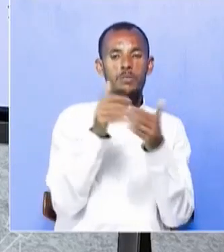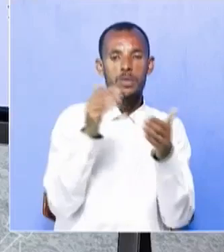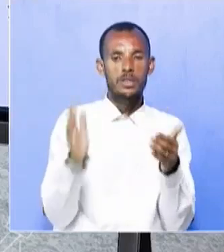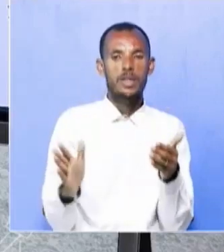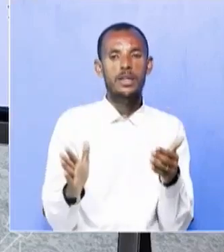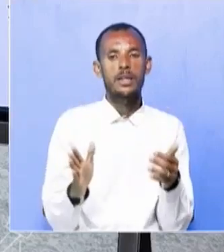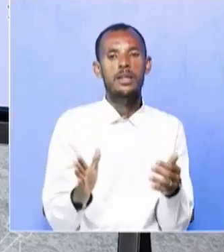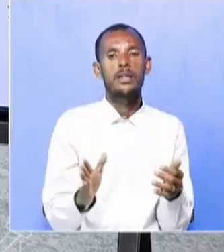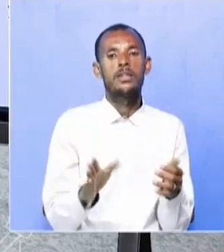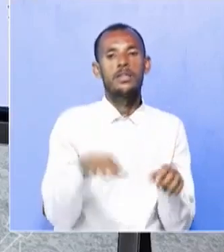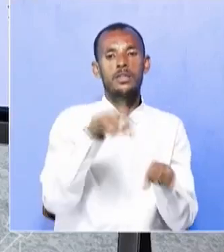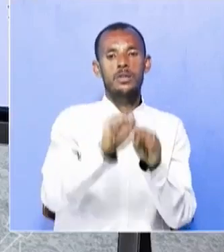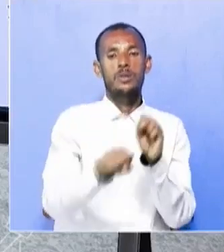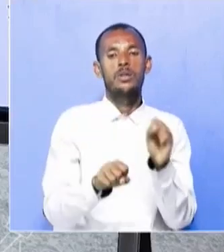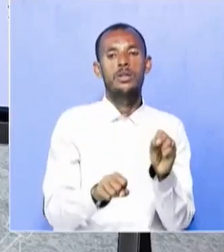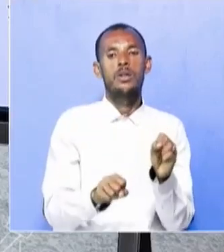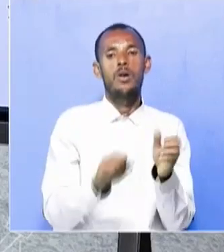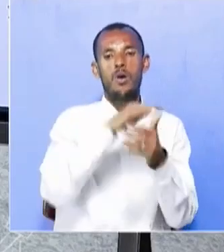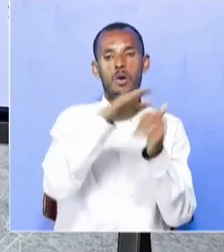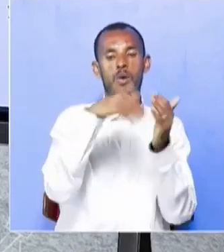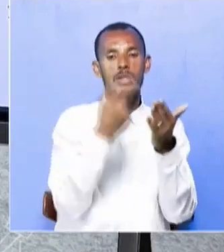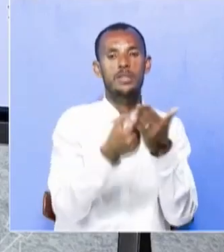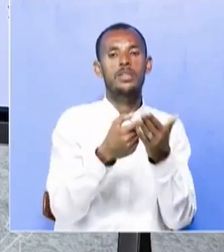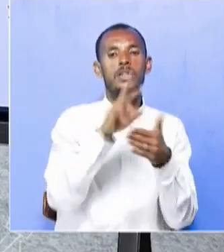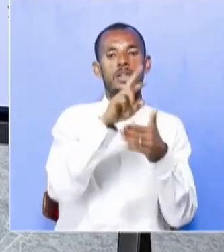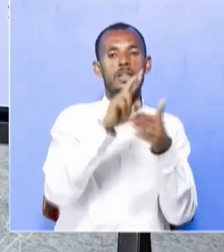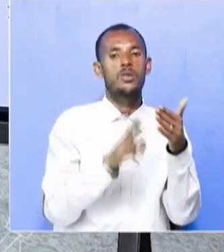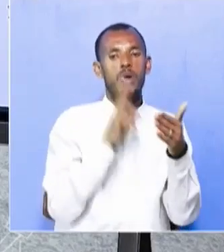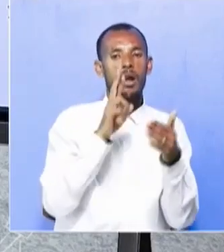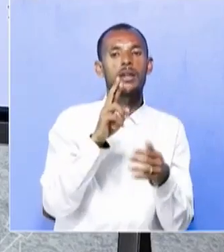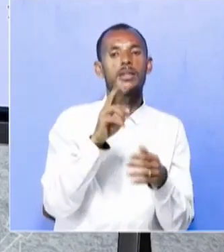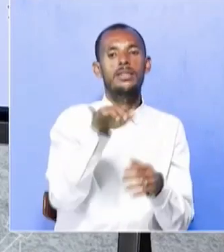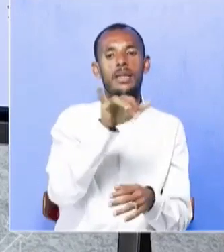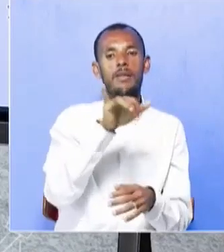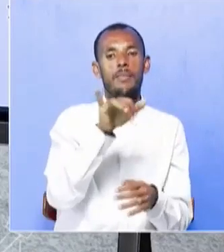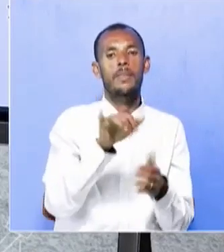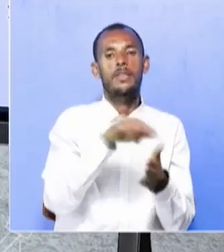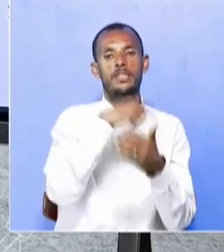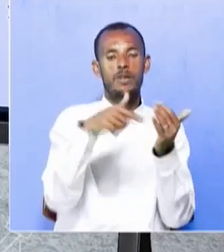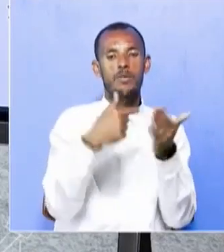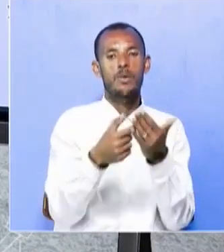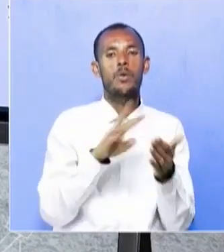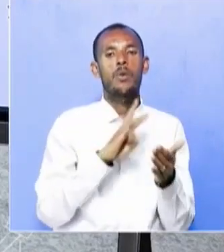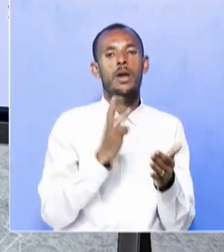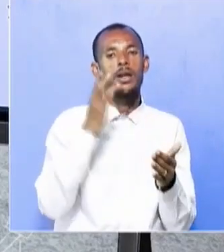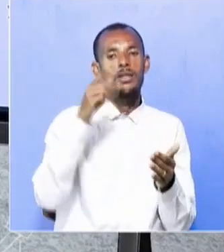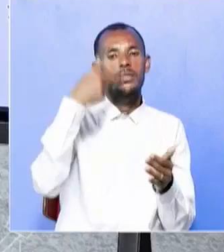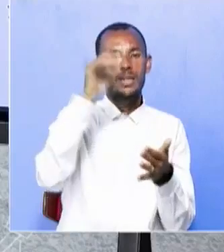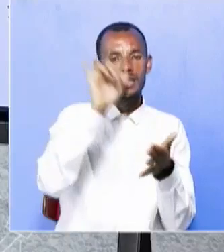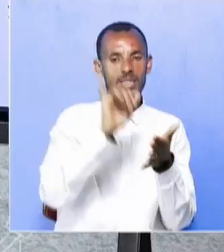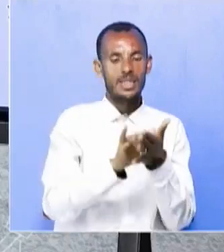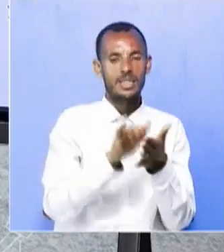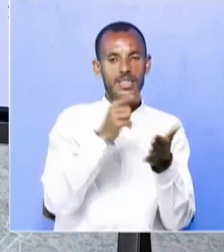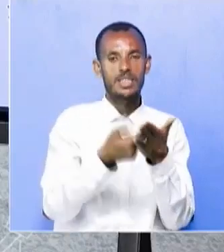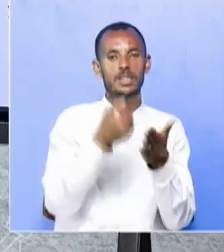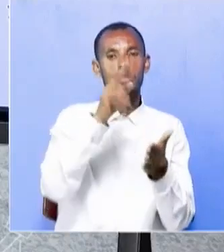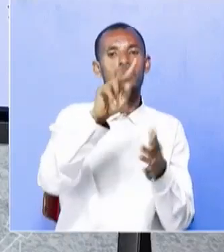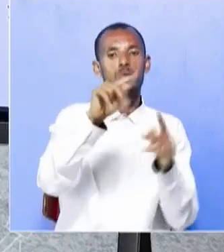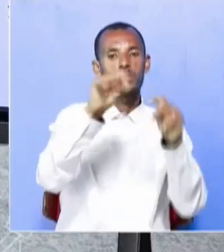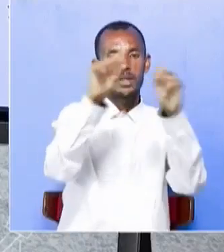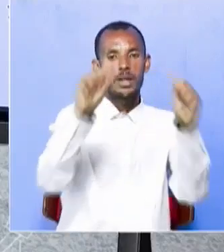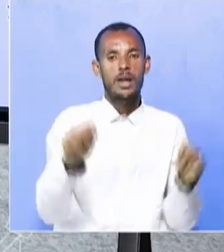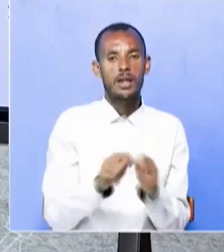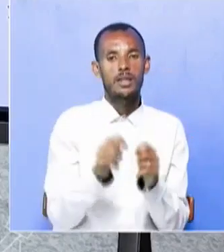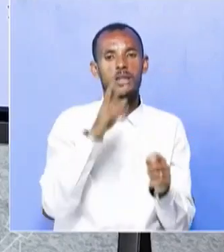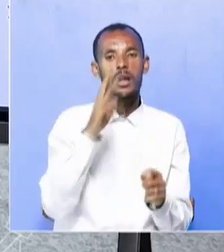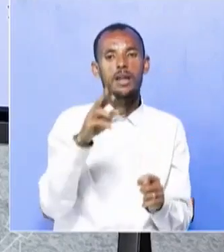sides. So all these ratios are the same. Therefore, we can say that these two triangles